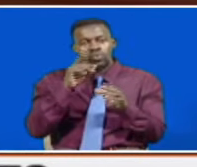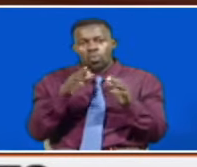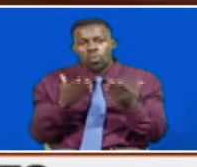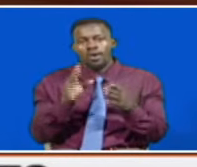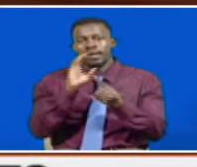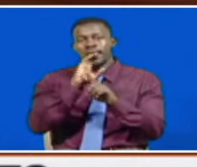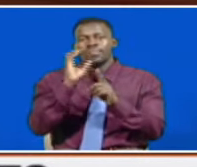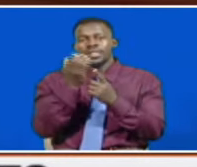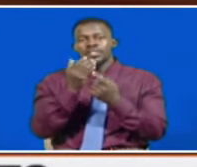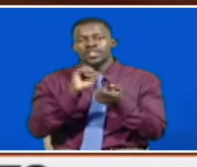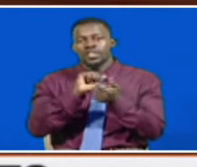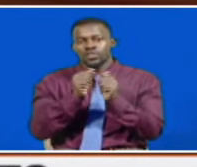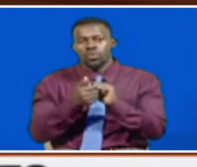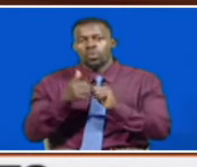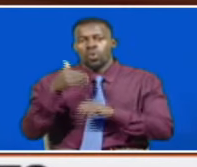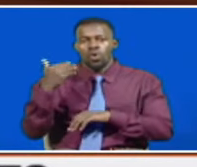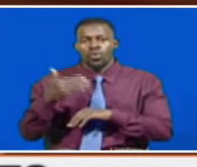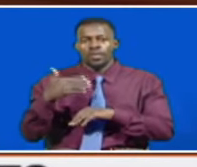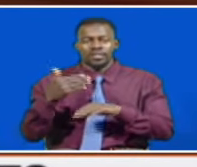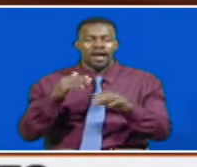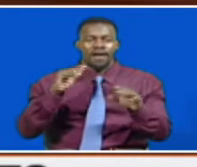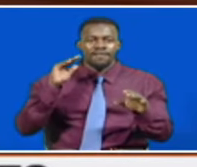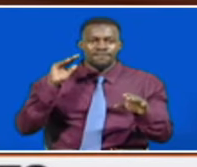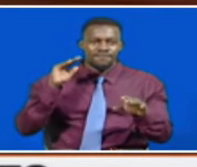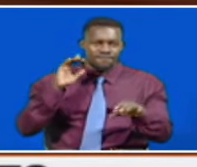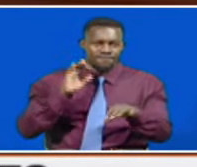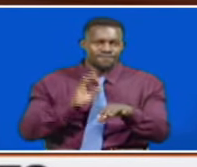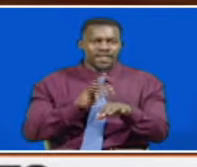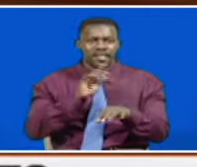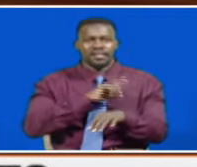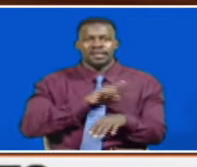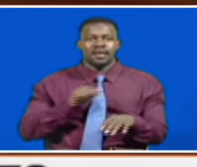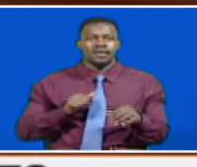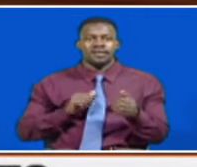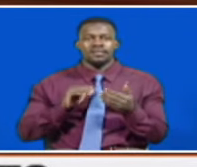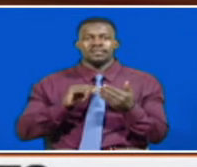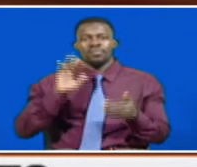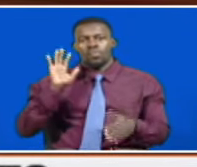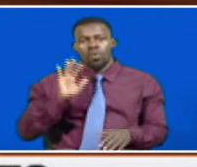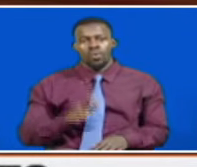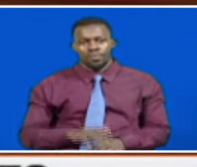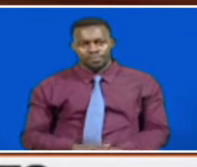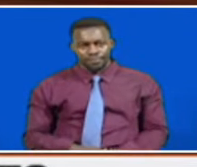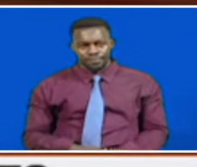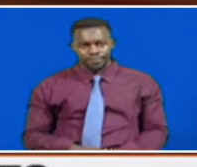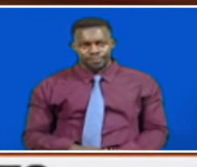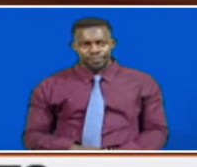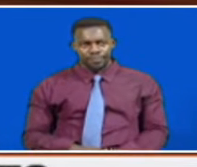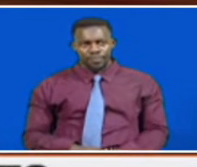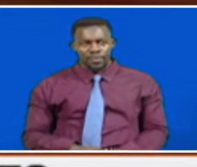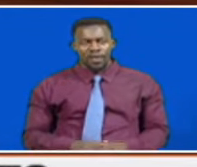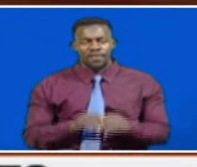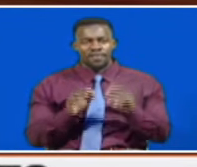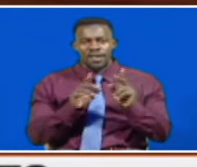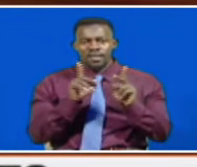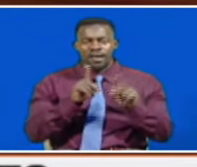change, whereby the livestock we have been relying on have been severely affected by